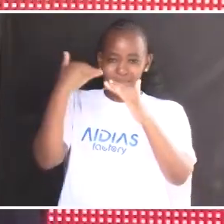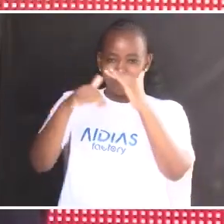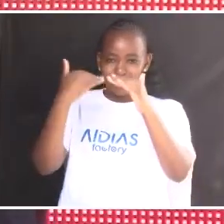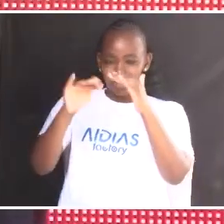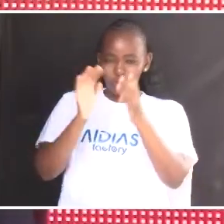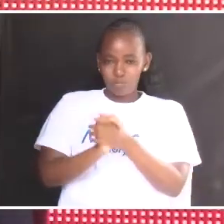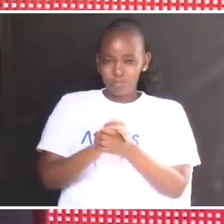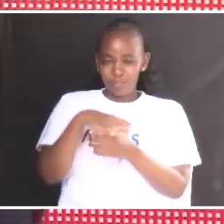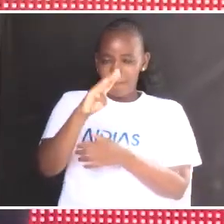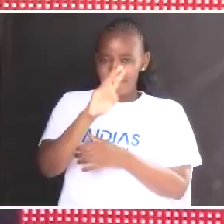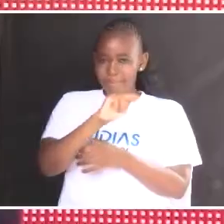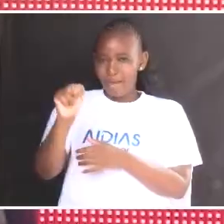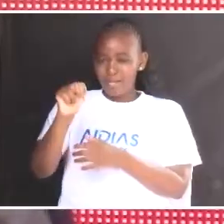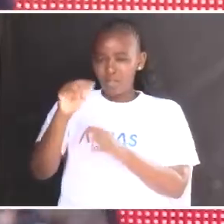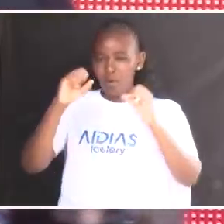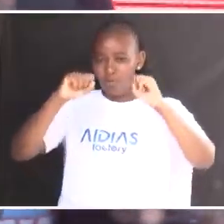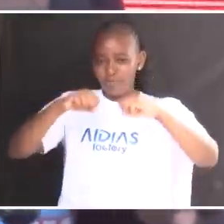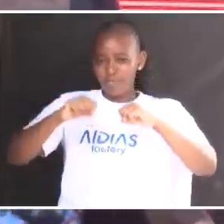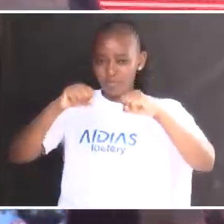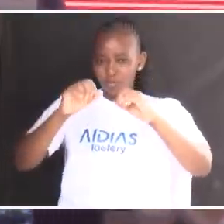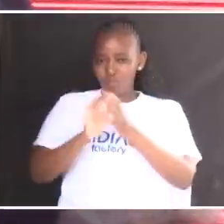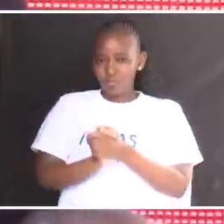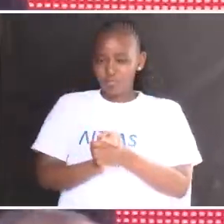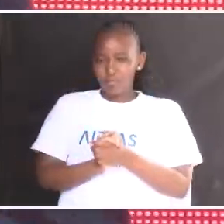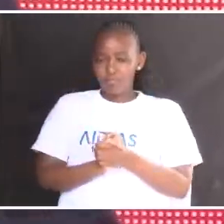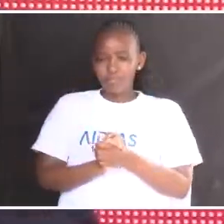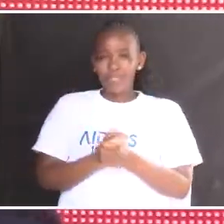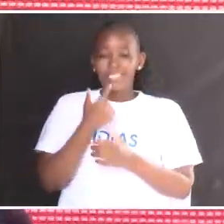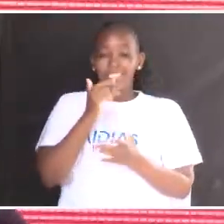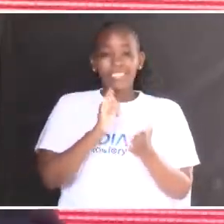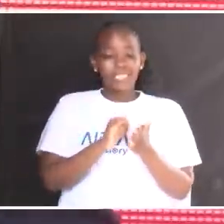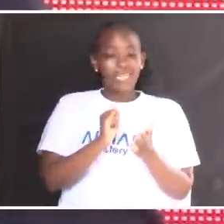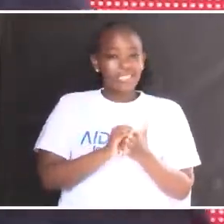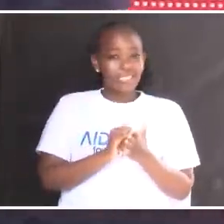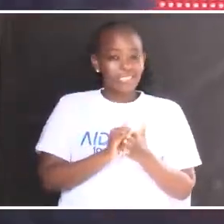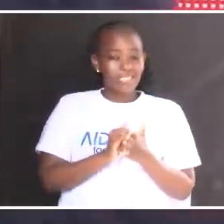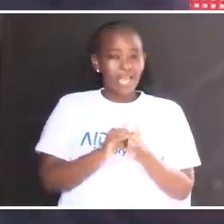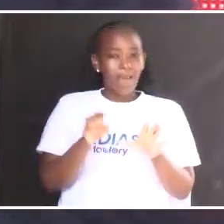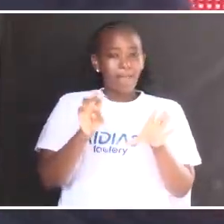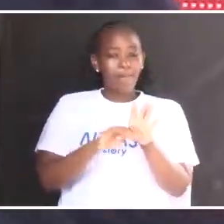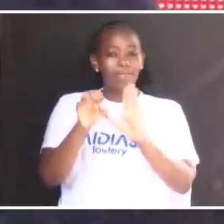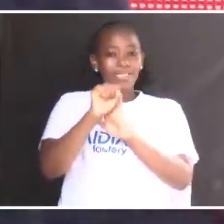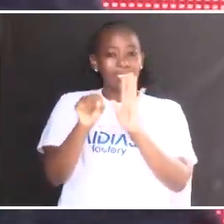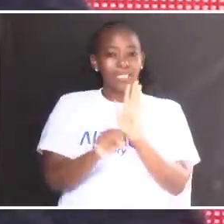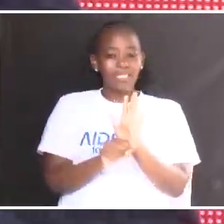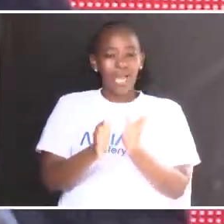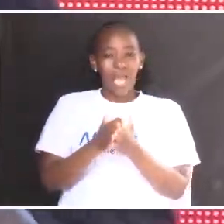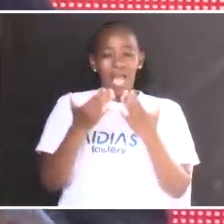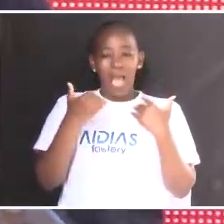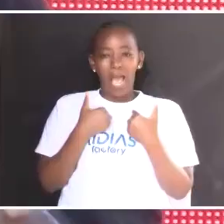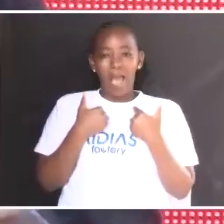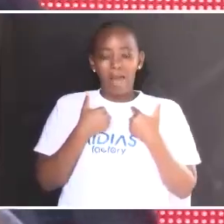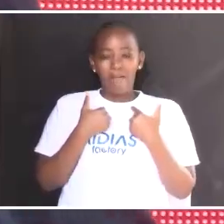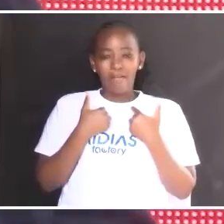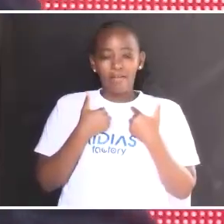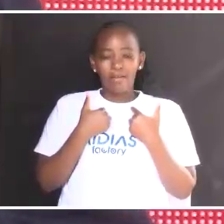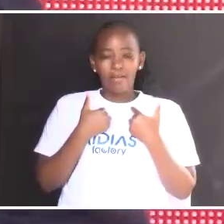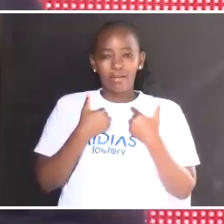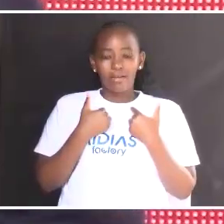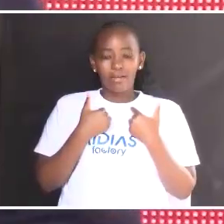The Berne Convention, which I've said Kenya is a party to, says that member states have